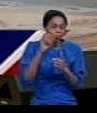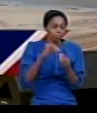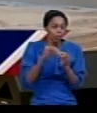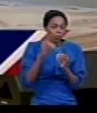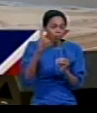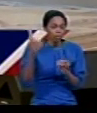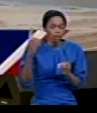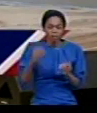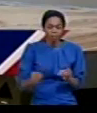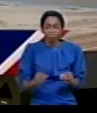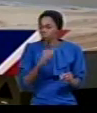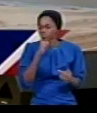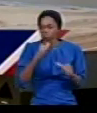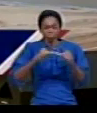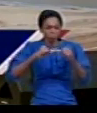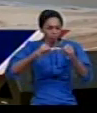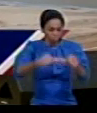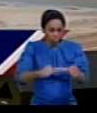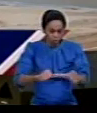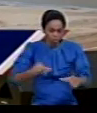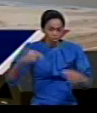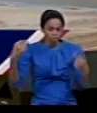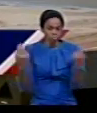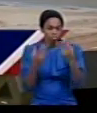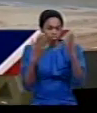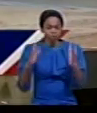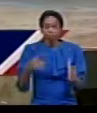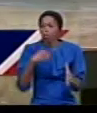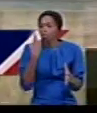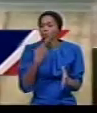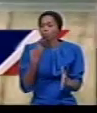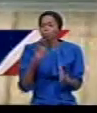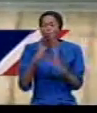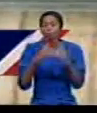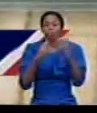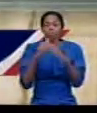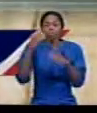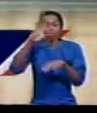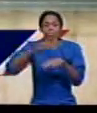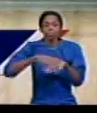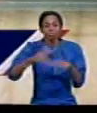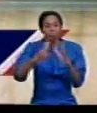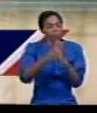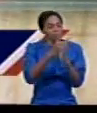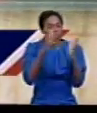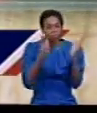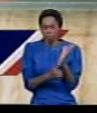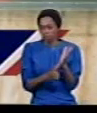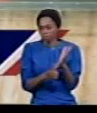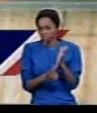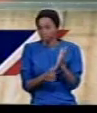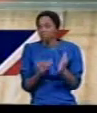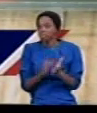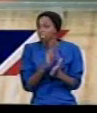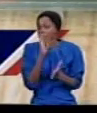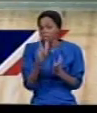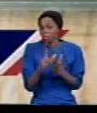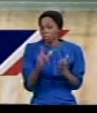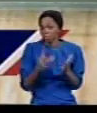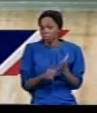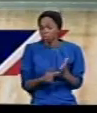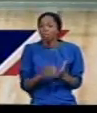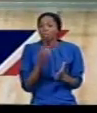who build on legalism. Legal, the law, legalism. That's the law, the